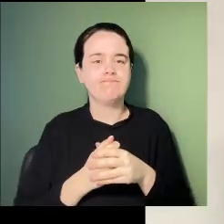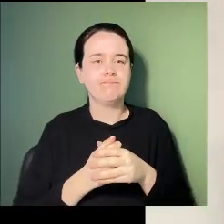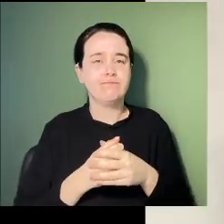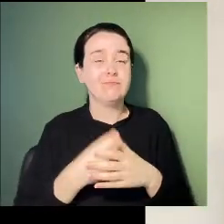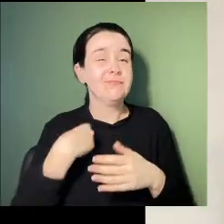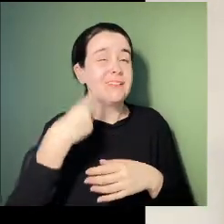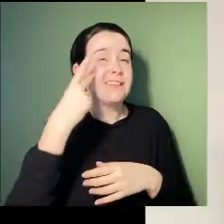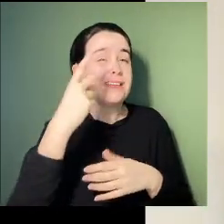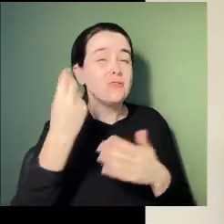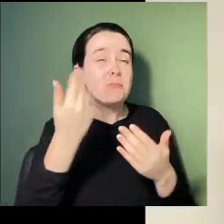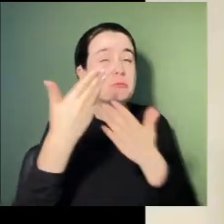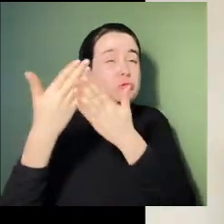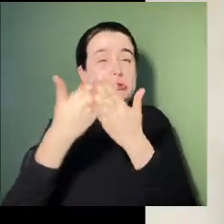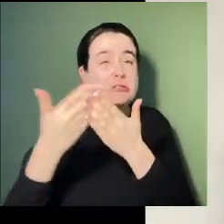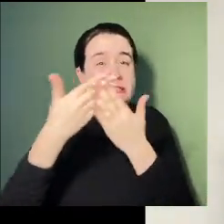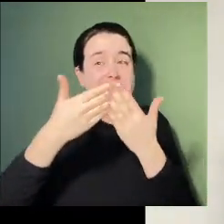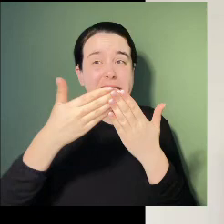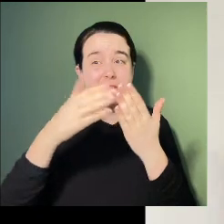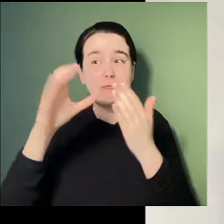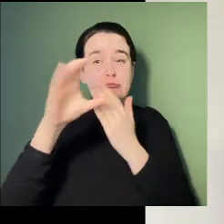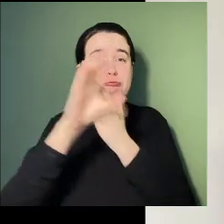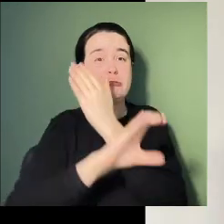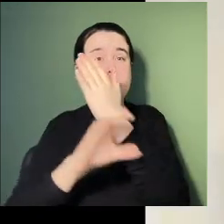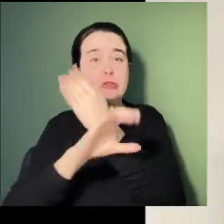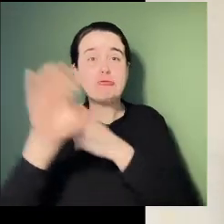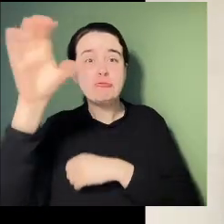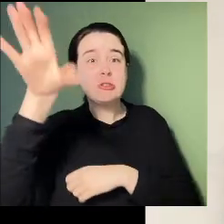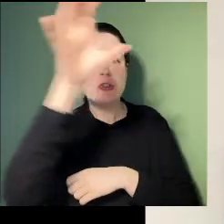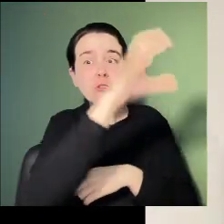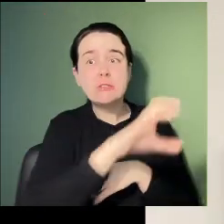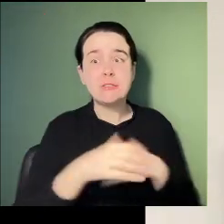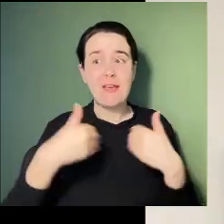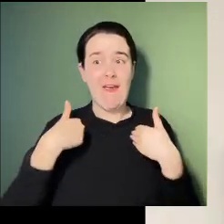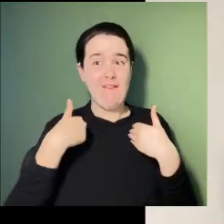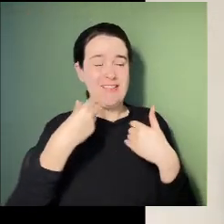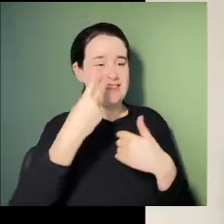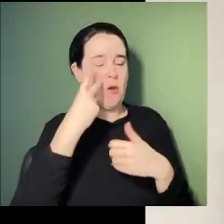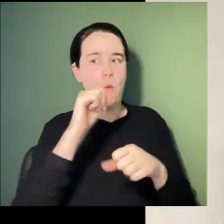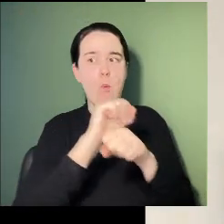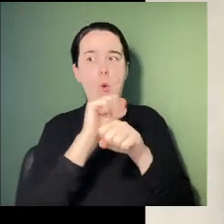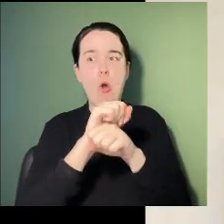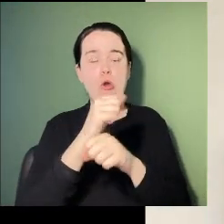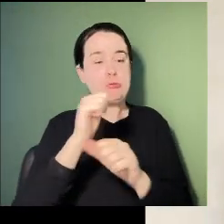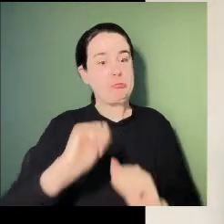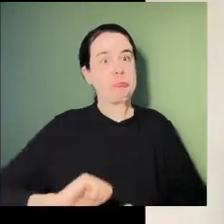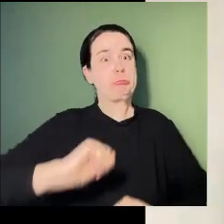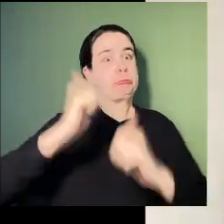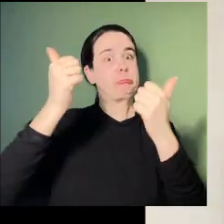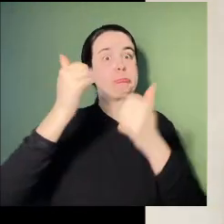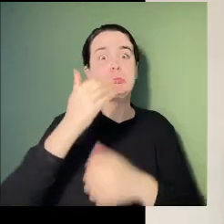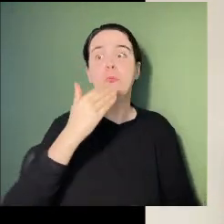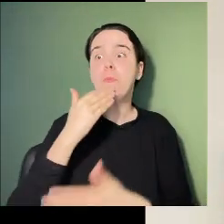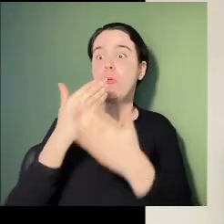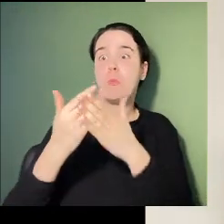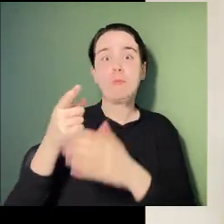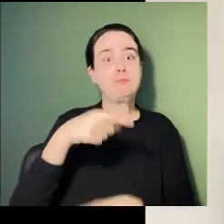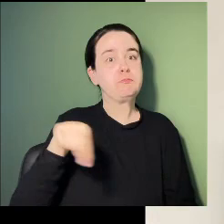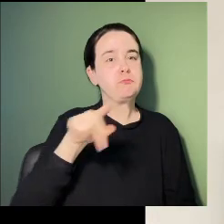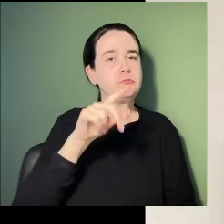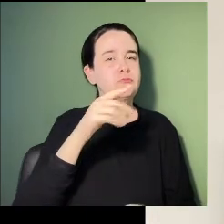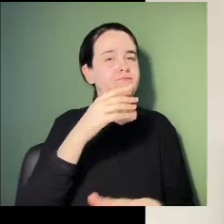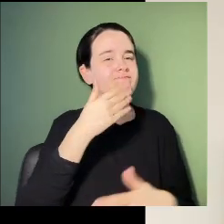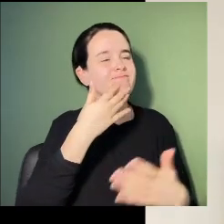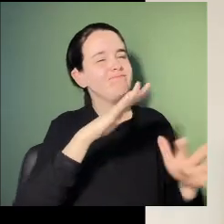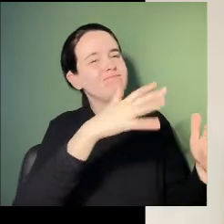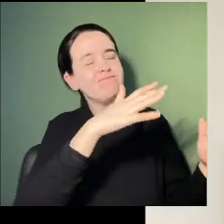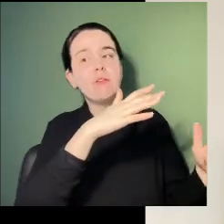case studies from their region and talk about what has worked for and what has worked against our democratic principles